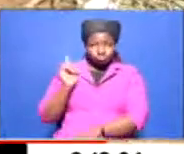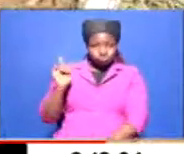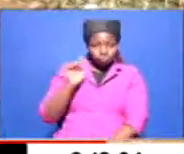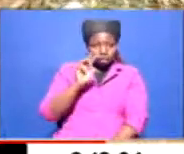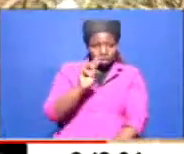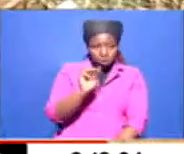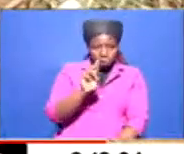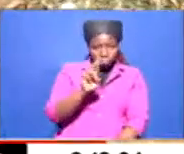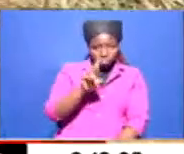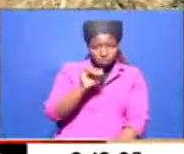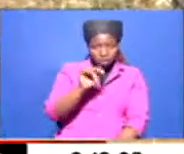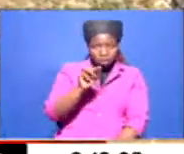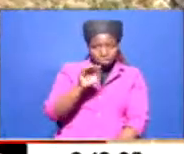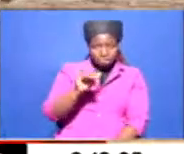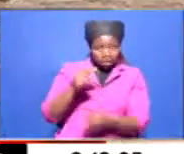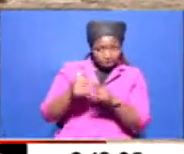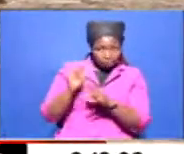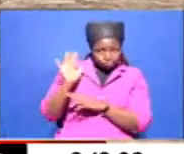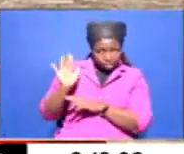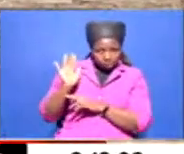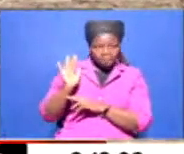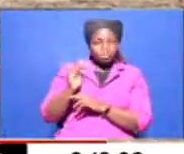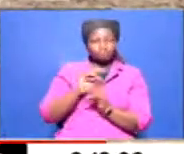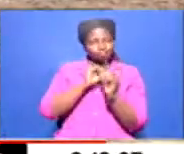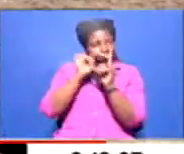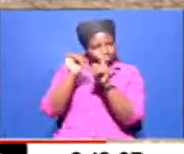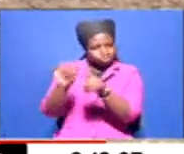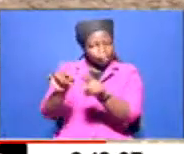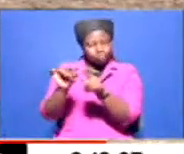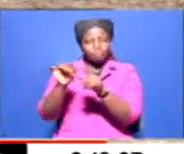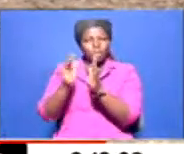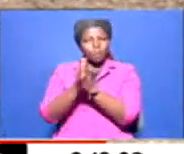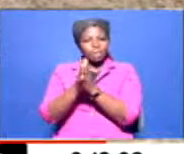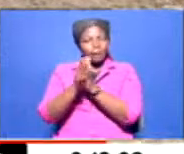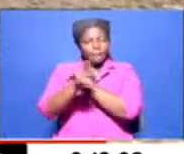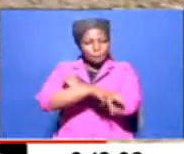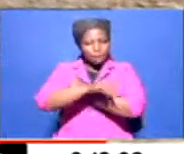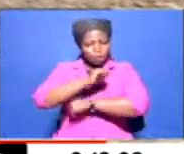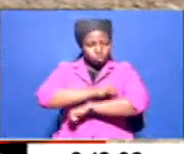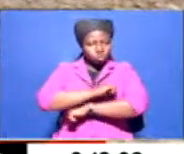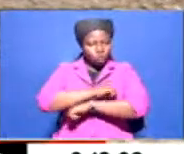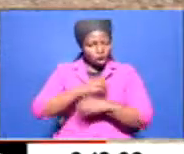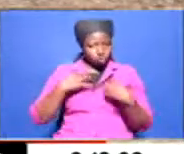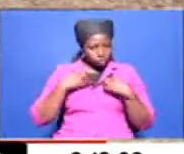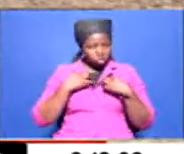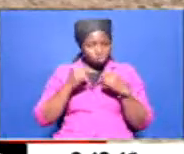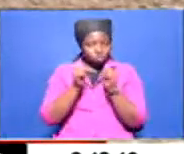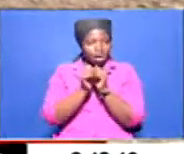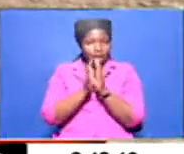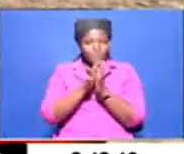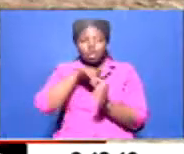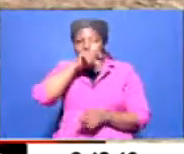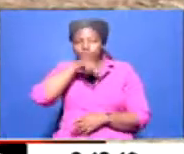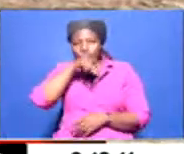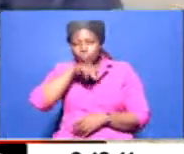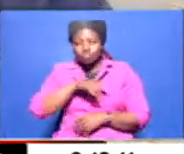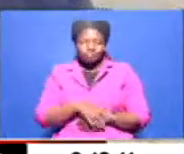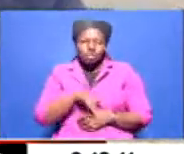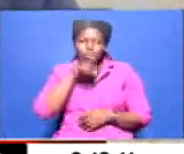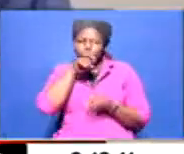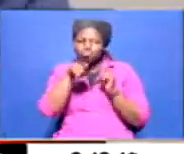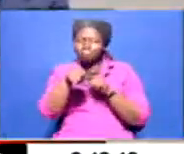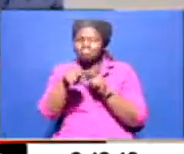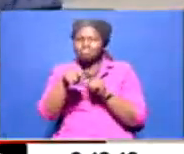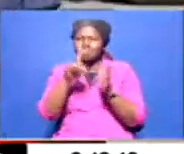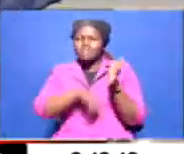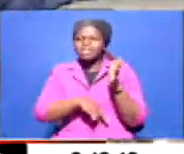school uniform and armed with a cock. The chicken, according to the boy, was going to be part of school fees,